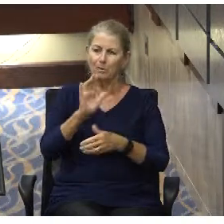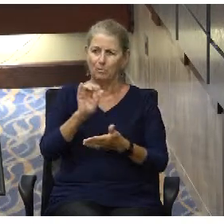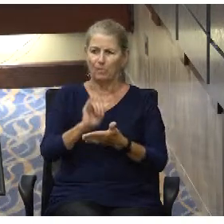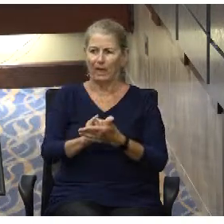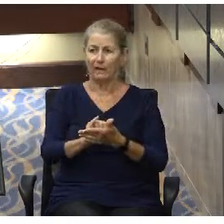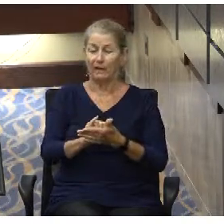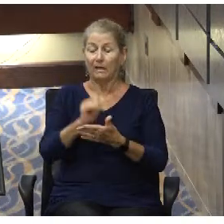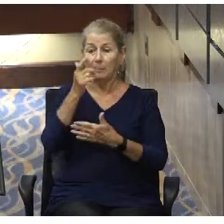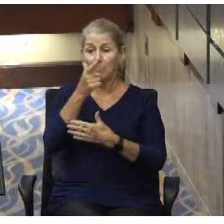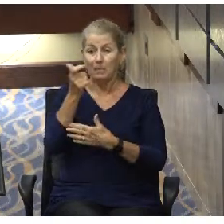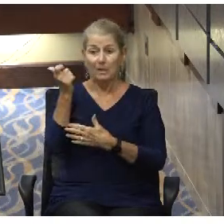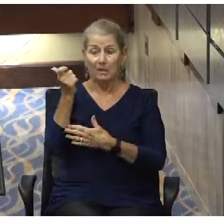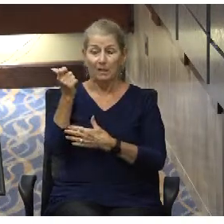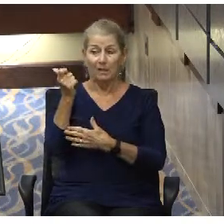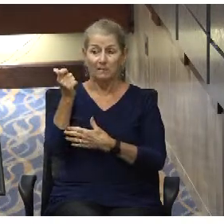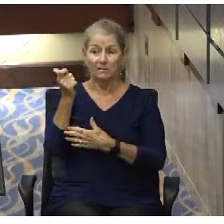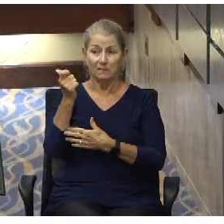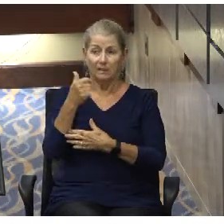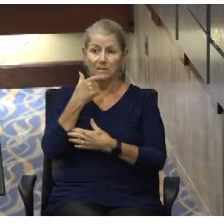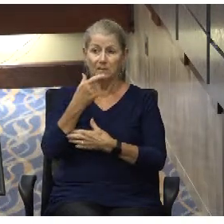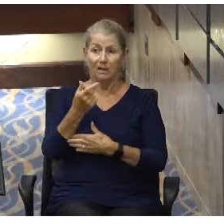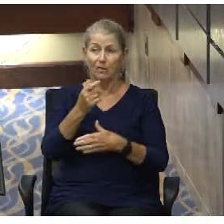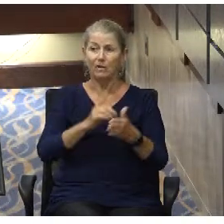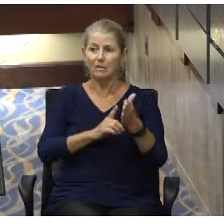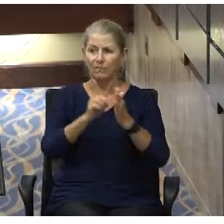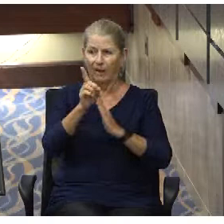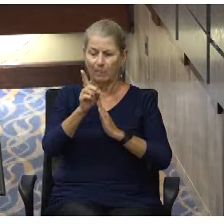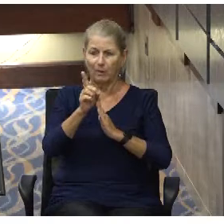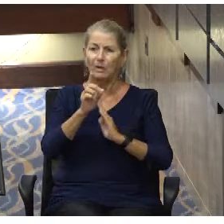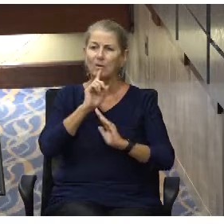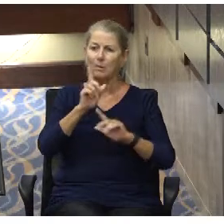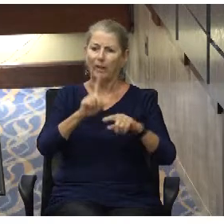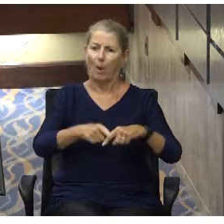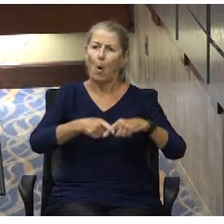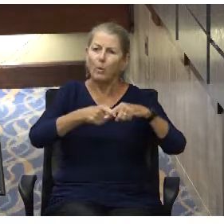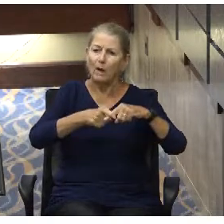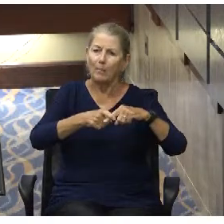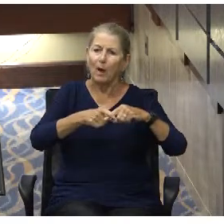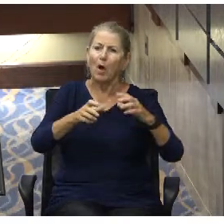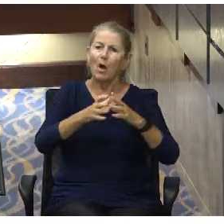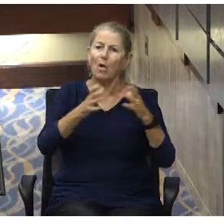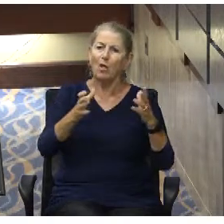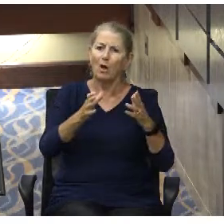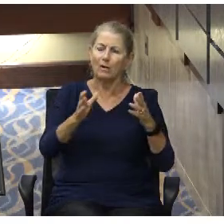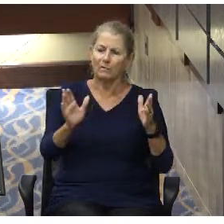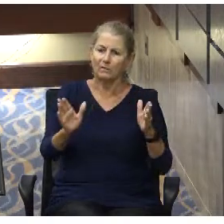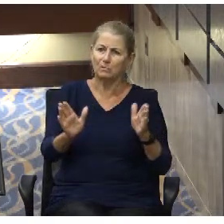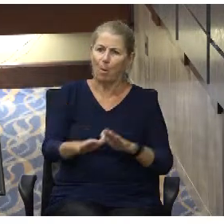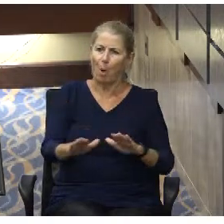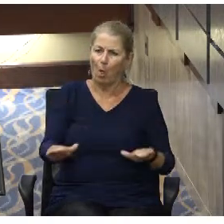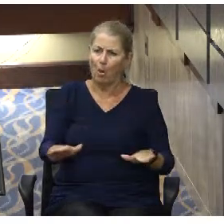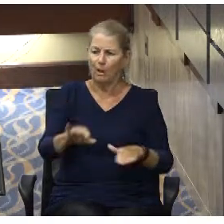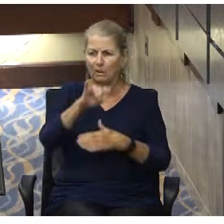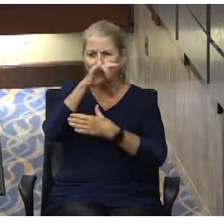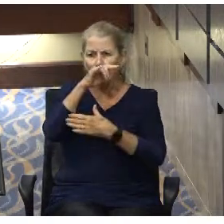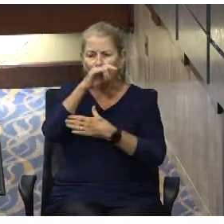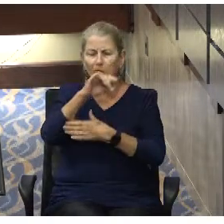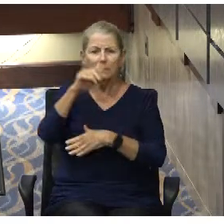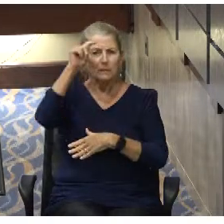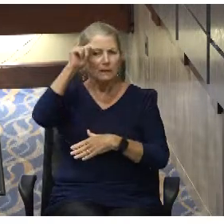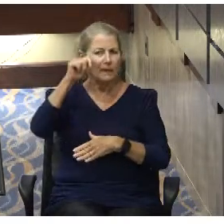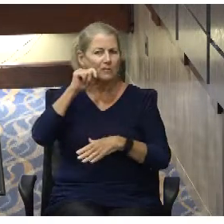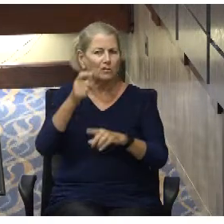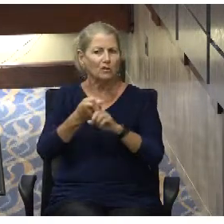because tell the developer, he is really holding up a lot of small kids and teenagers